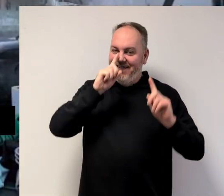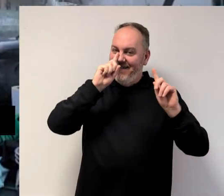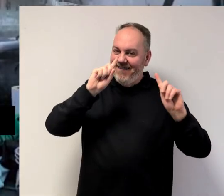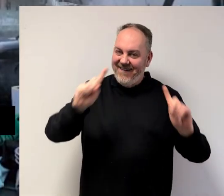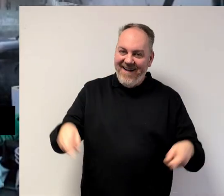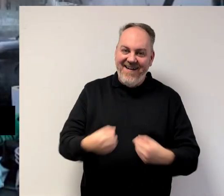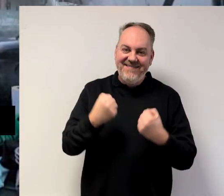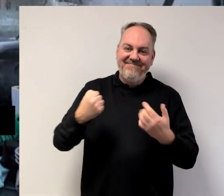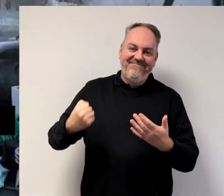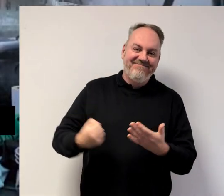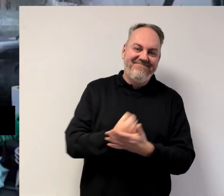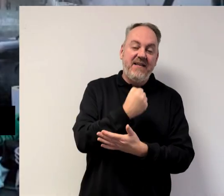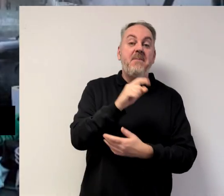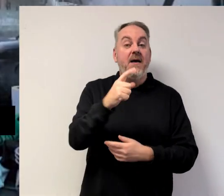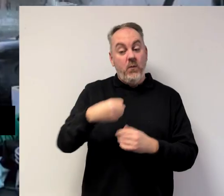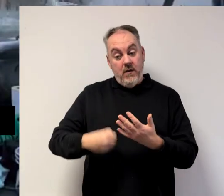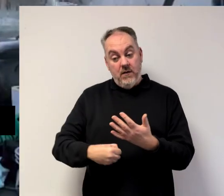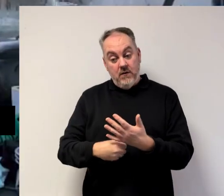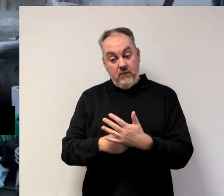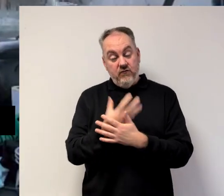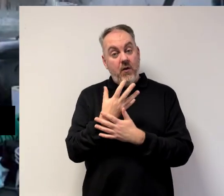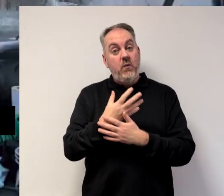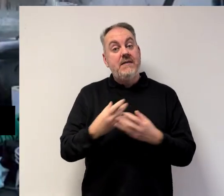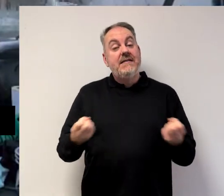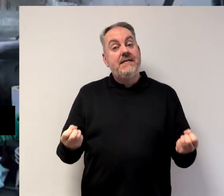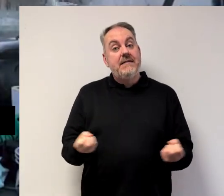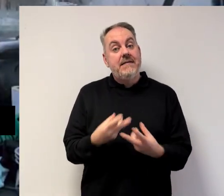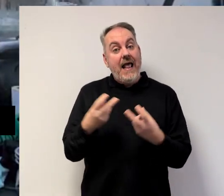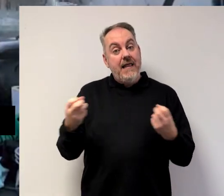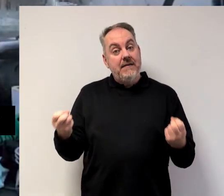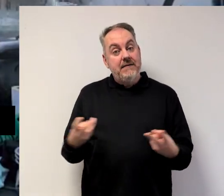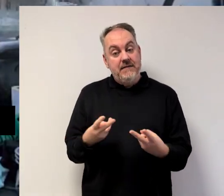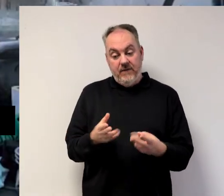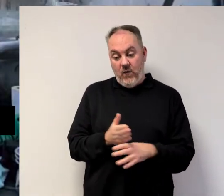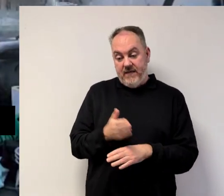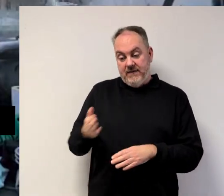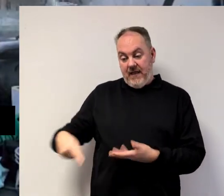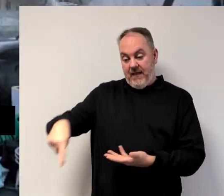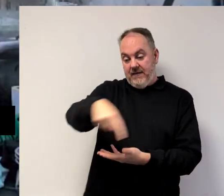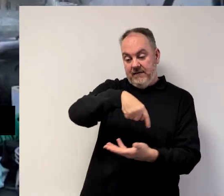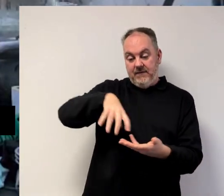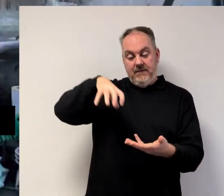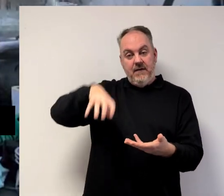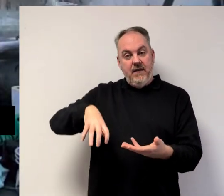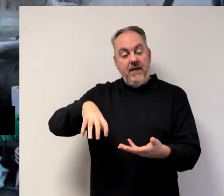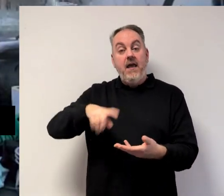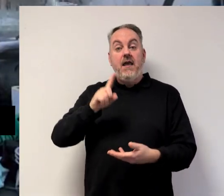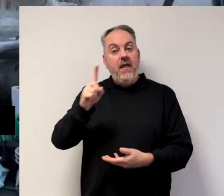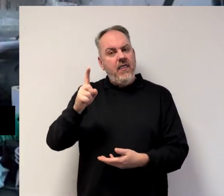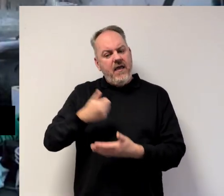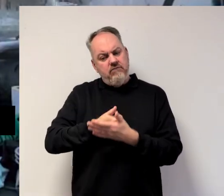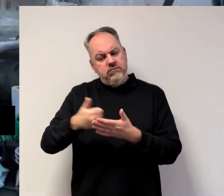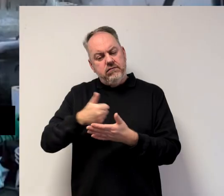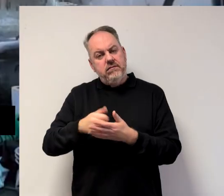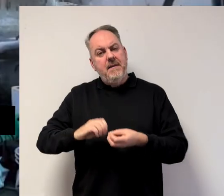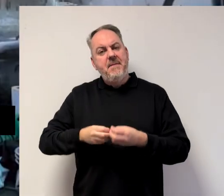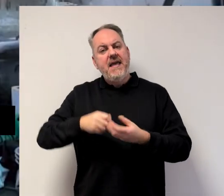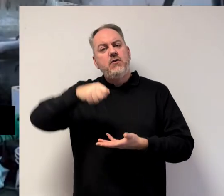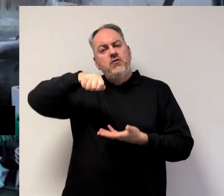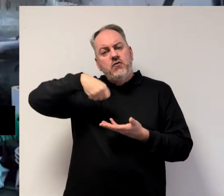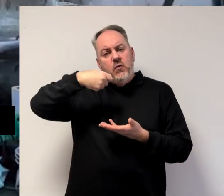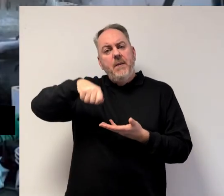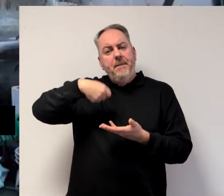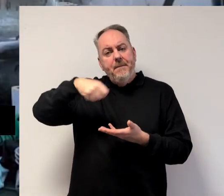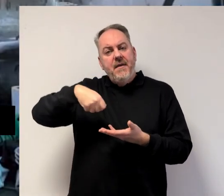on the side. They always do soup, so we can grow the vegetables for soup. We don't do